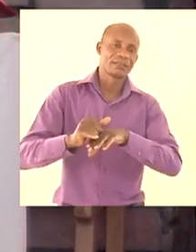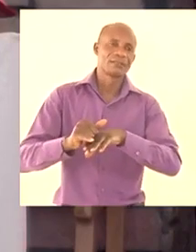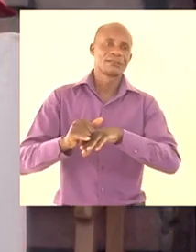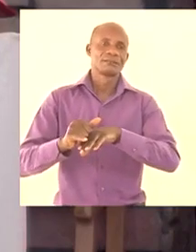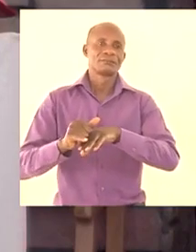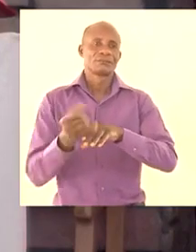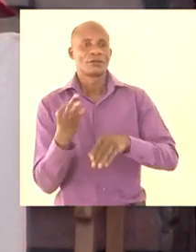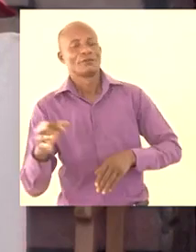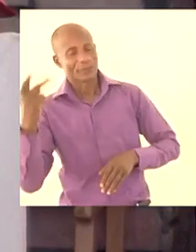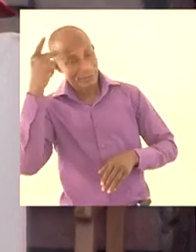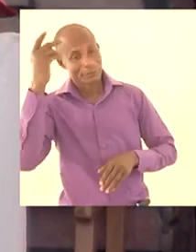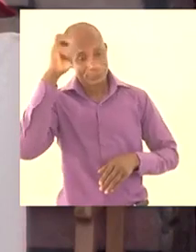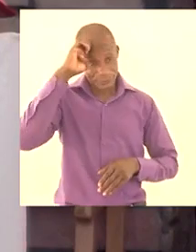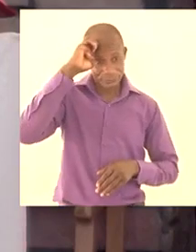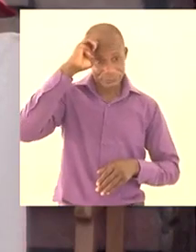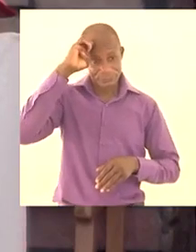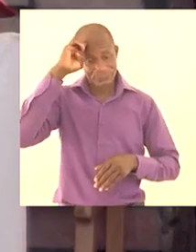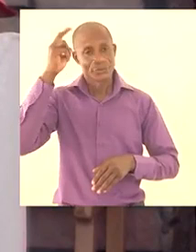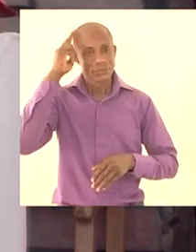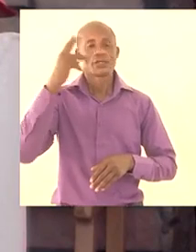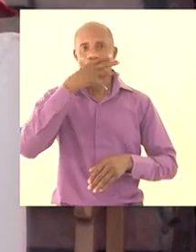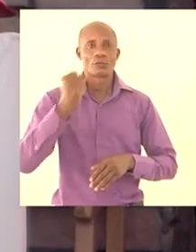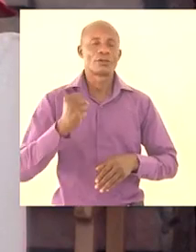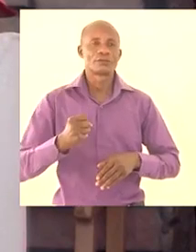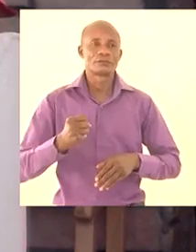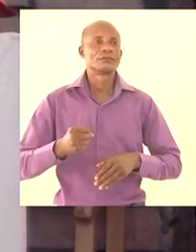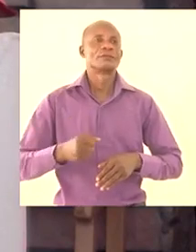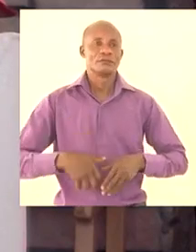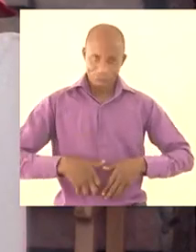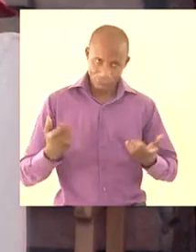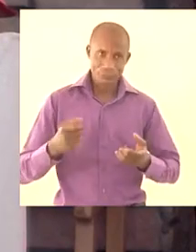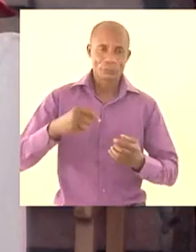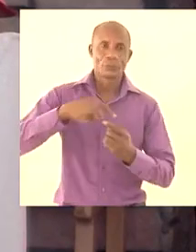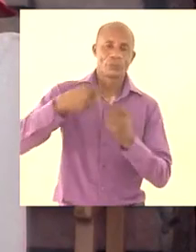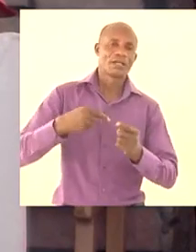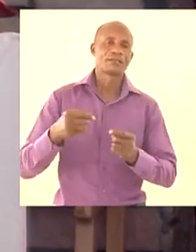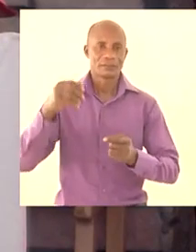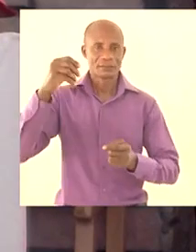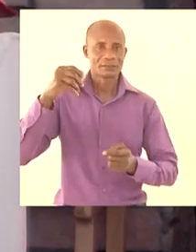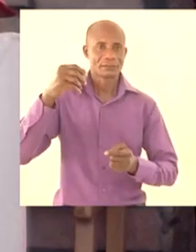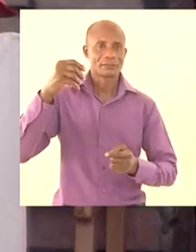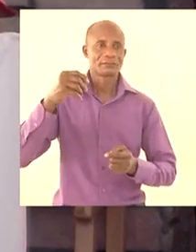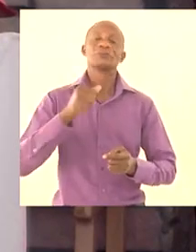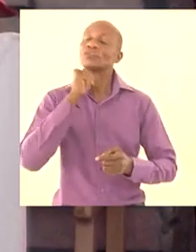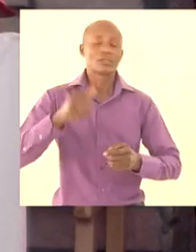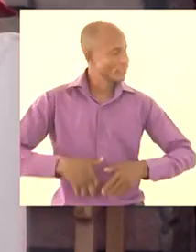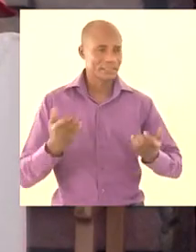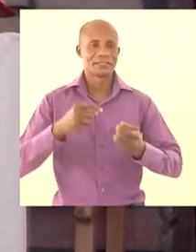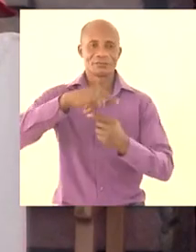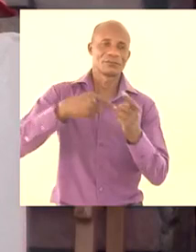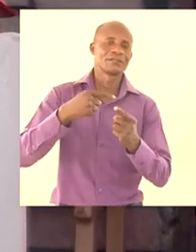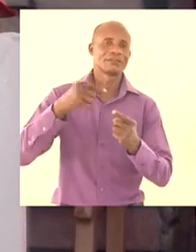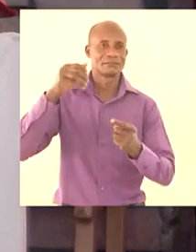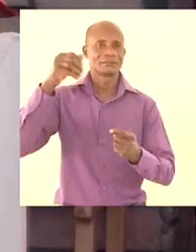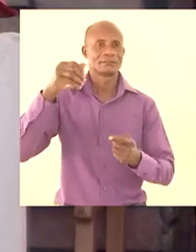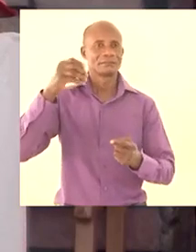Peter. He wasn't furious when Peter denied him. Yes, Father. He wasn't furious when he noticed that Judas had gone